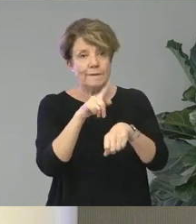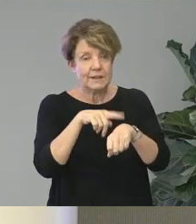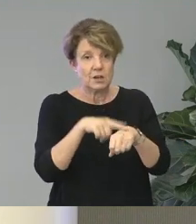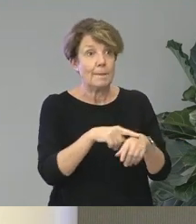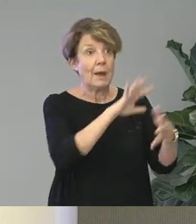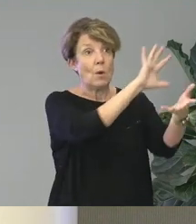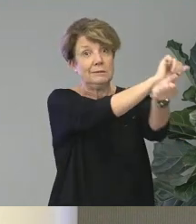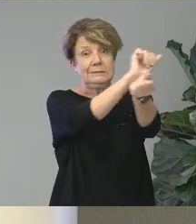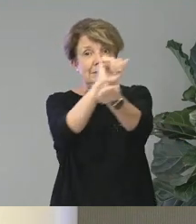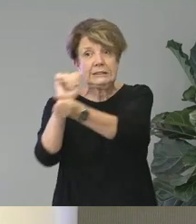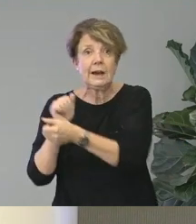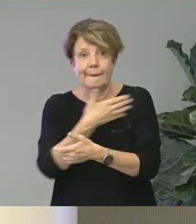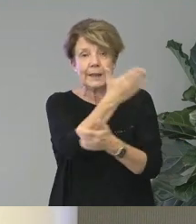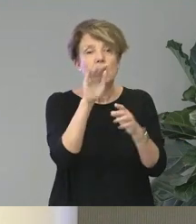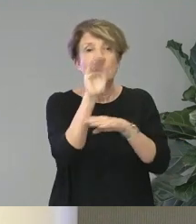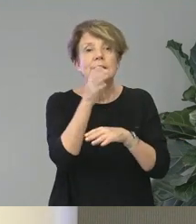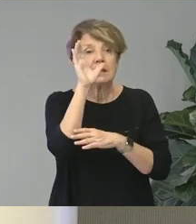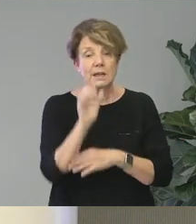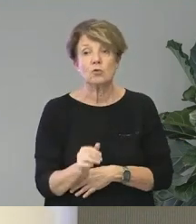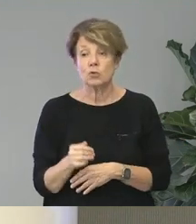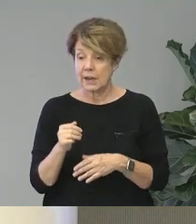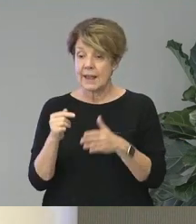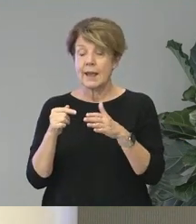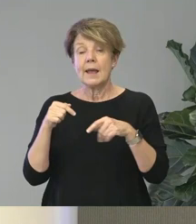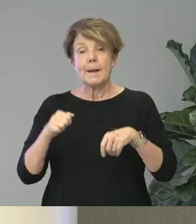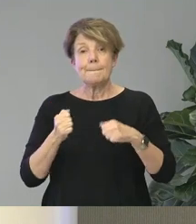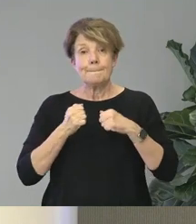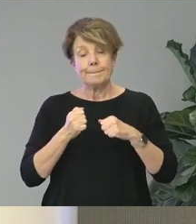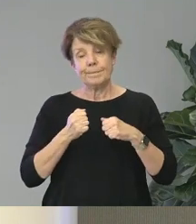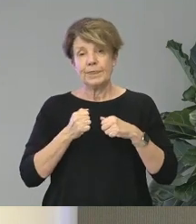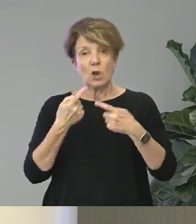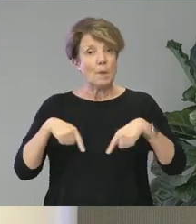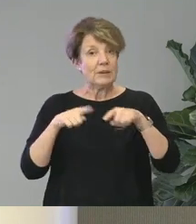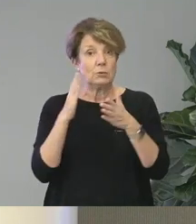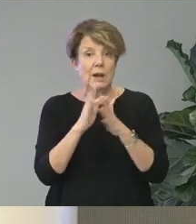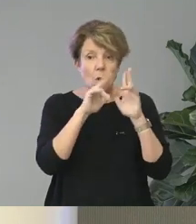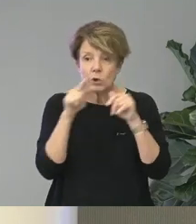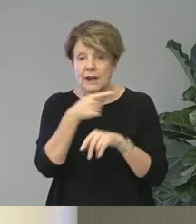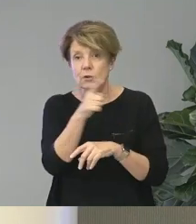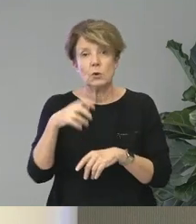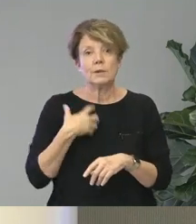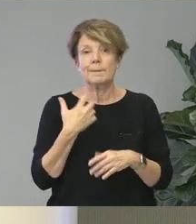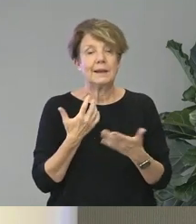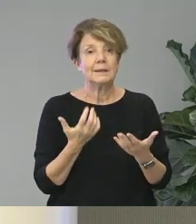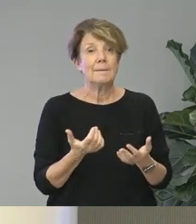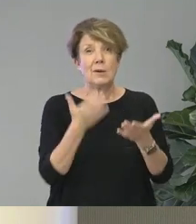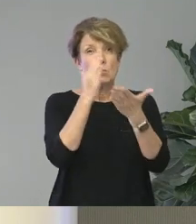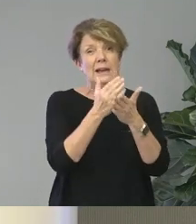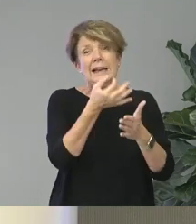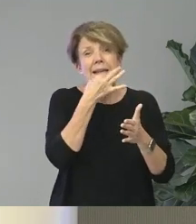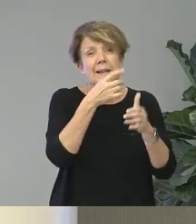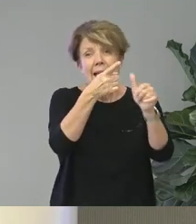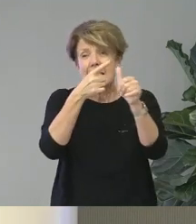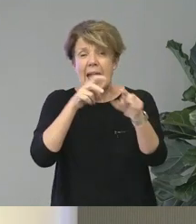The Commission handled a significant number of these complaints with very little responsiveness and action from government about